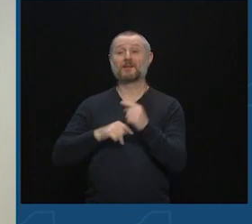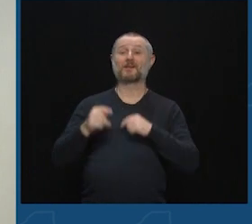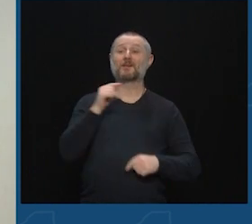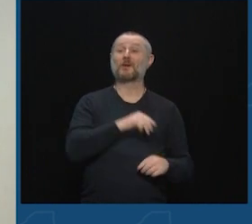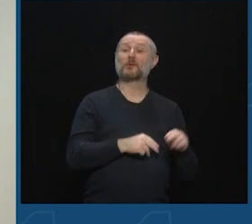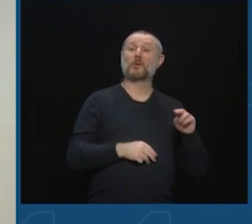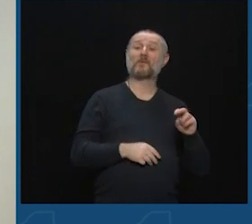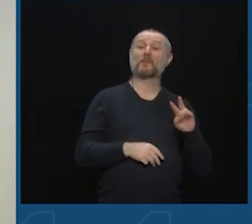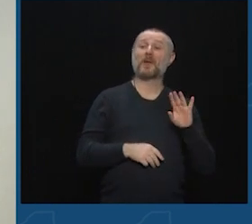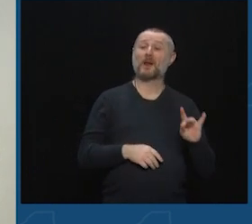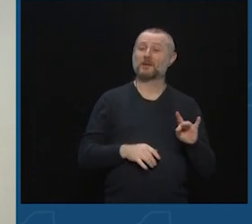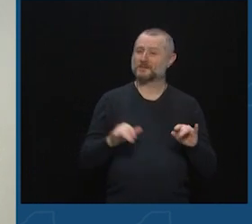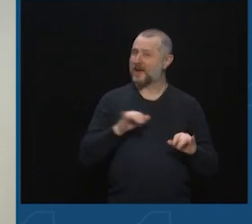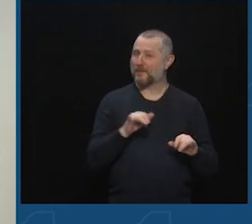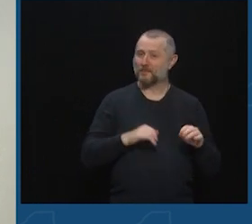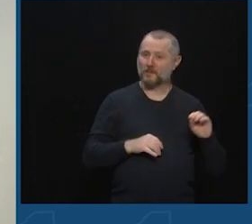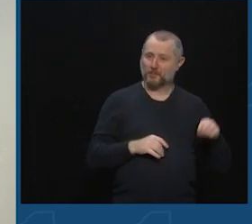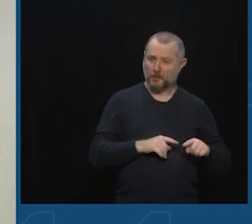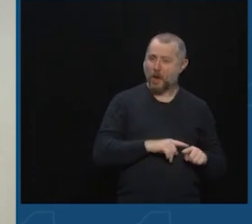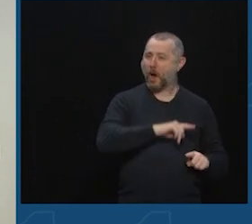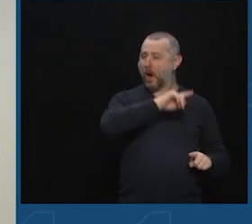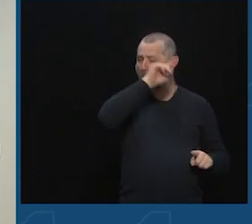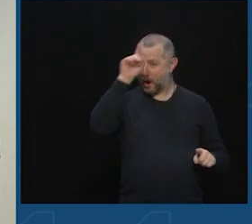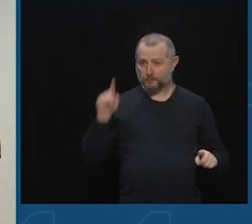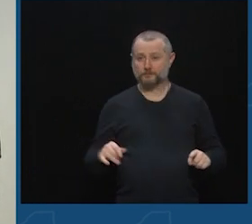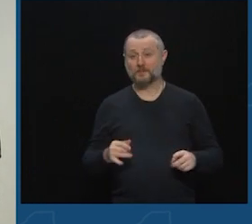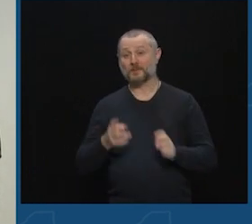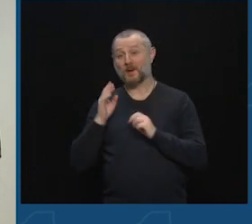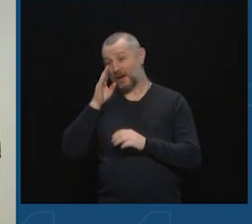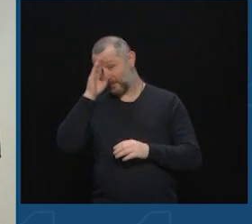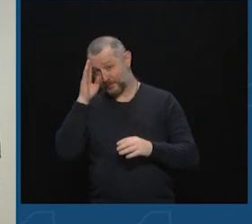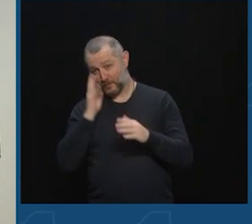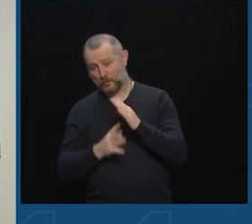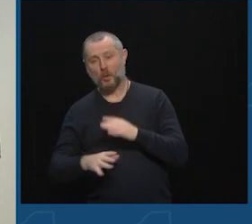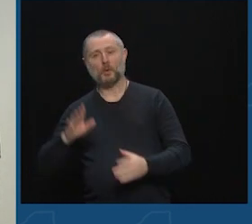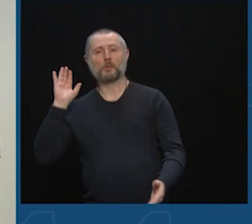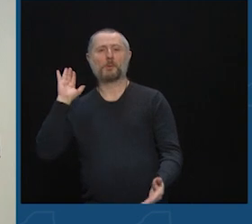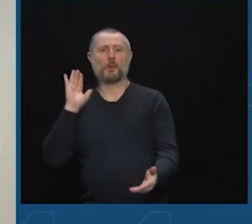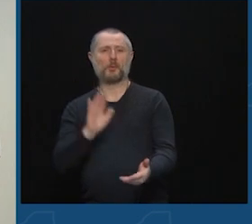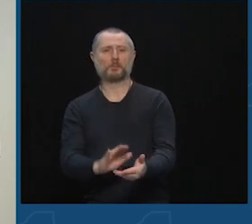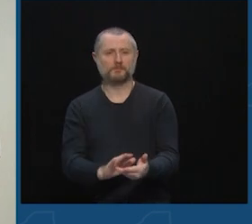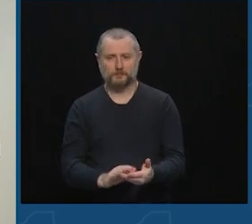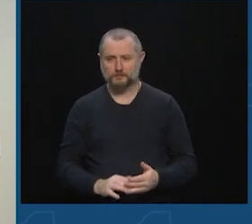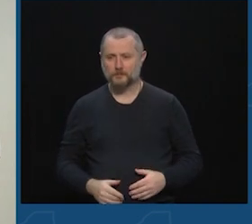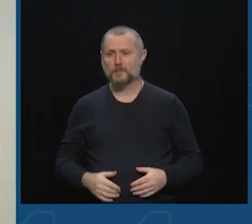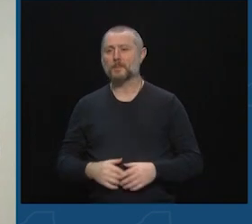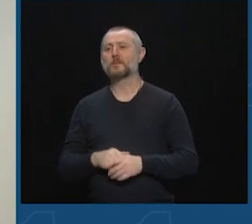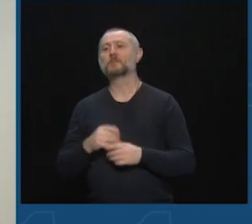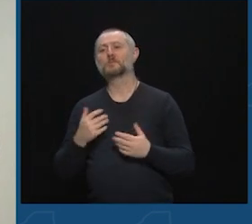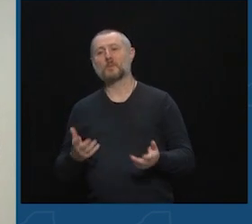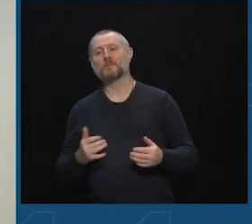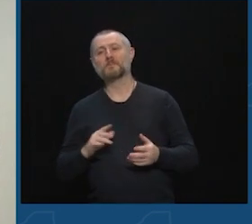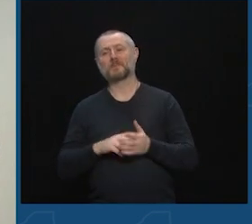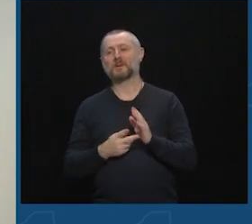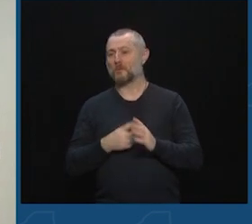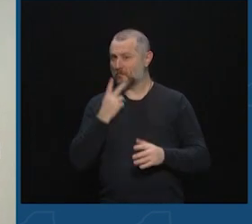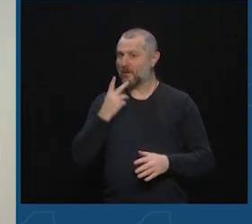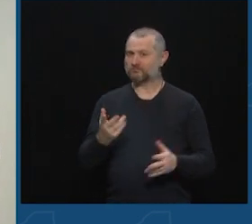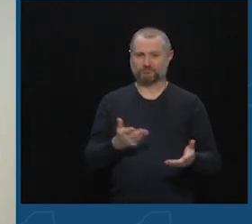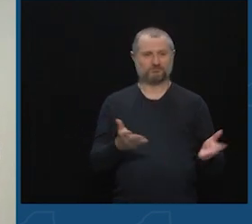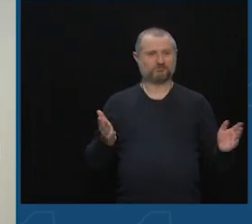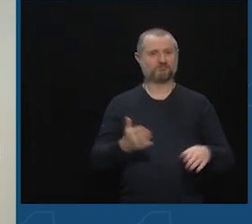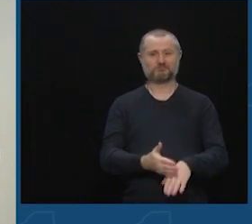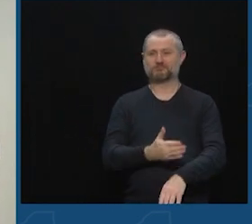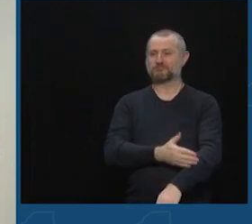overall statewide. And our hospitalizations are down about 78 from yesterday. So we are improving. Hospitalizations are getting better